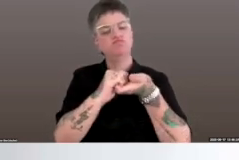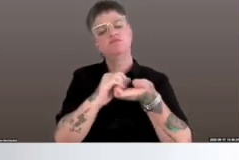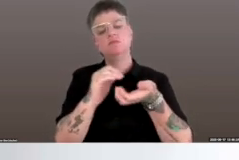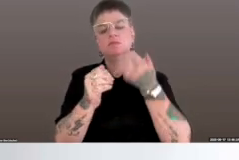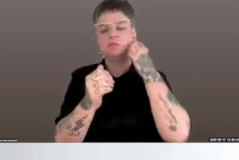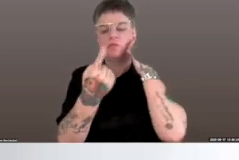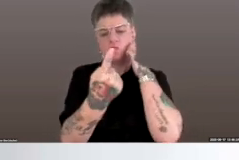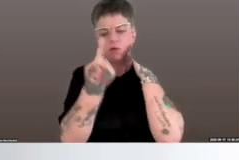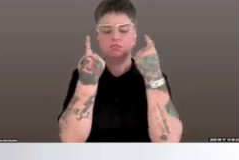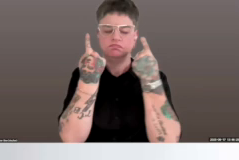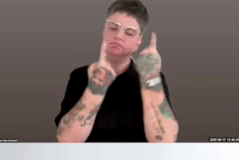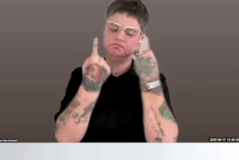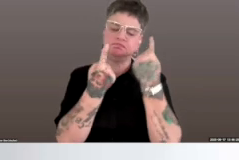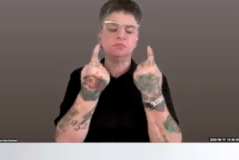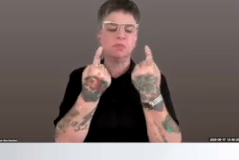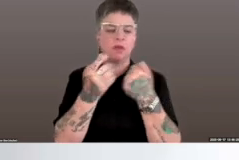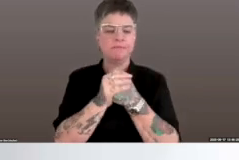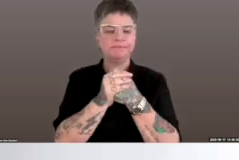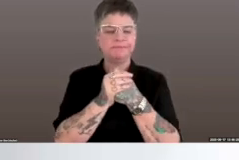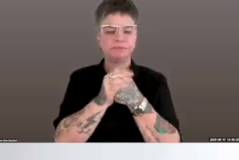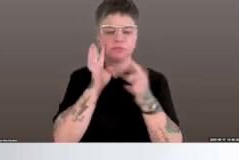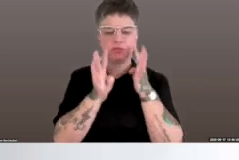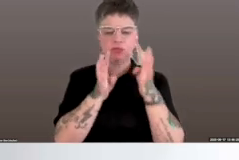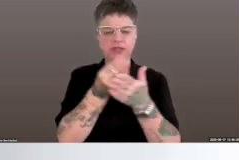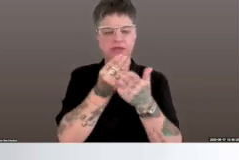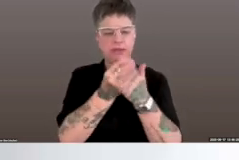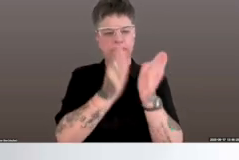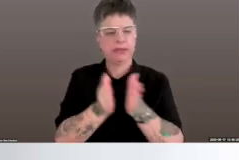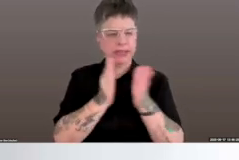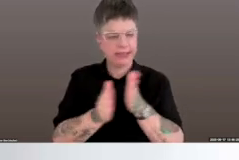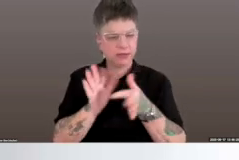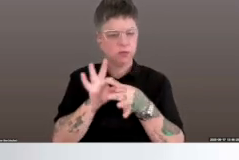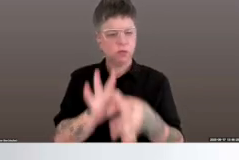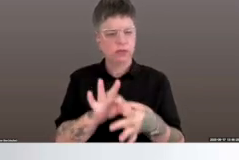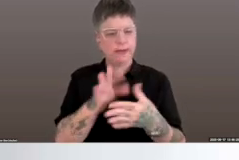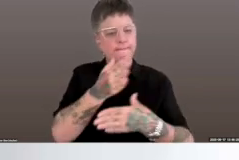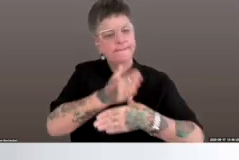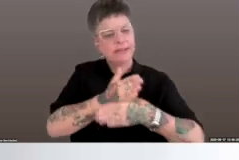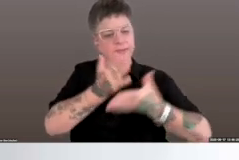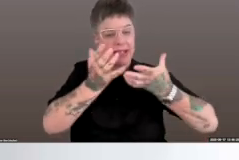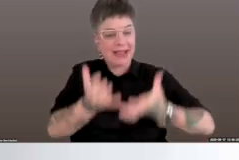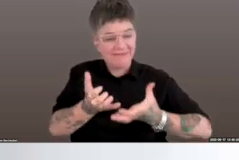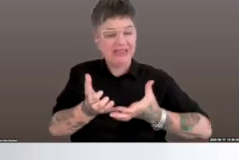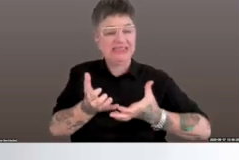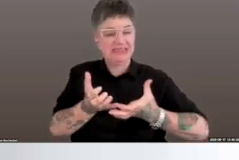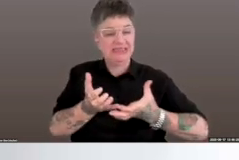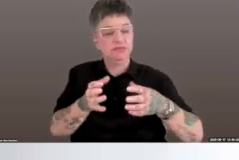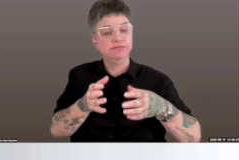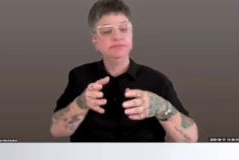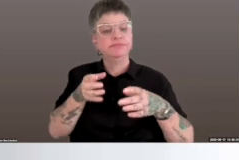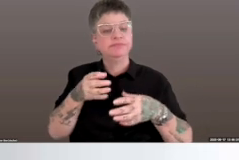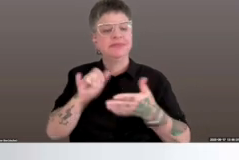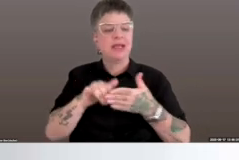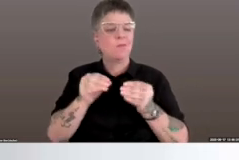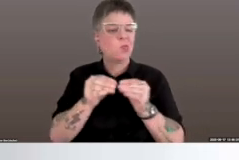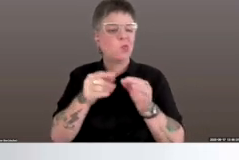one of the considerations is to create this funding plan. Relating to the medium and heavy duty sector, I know that we're going to have a little bit further of a discussion on that.